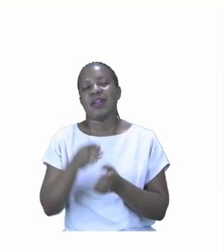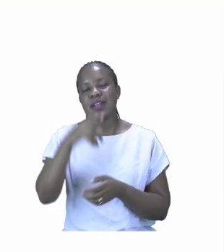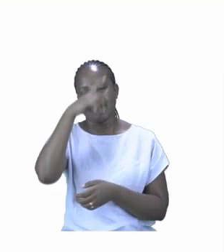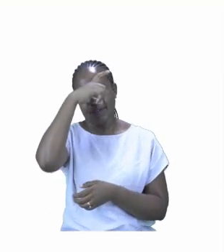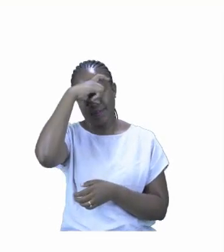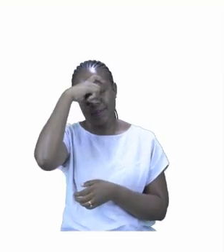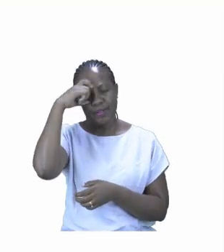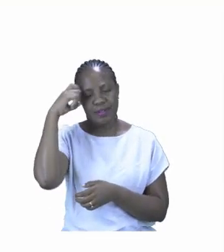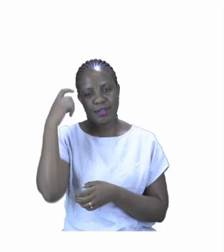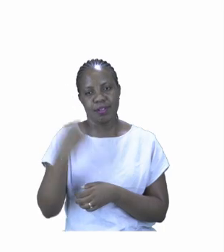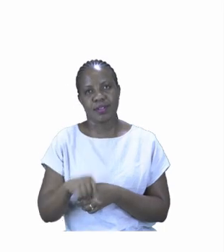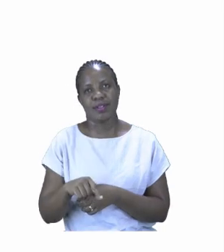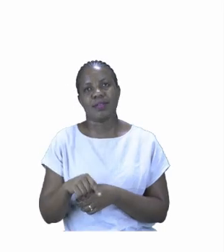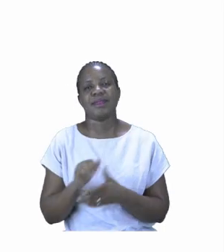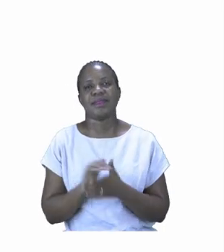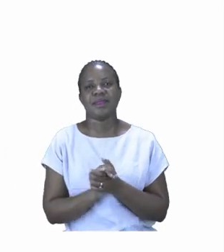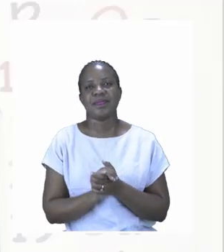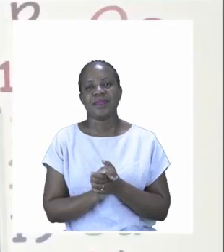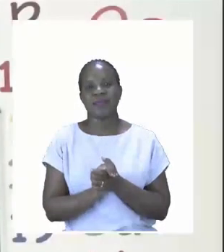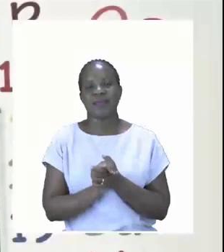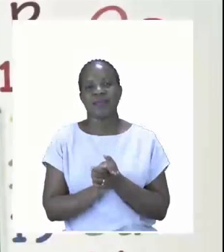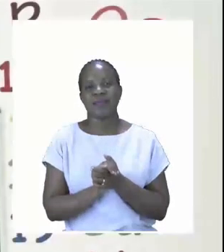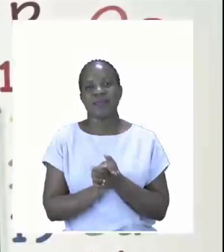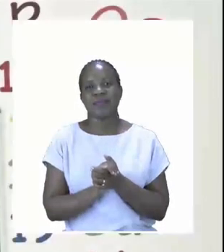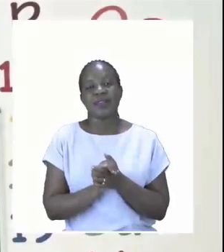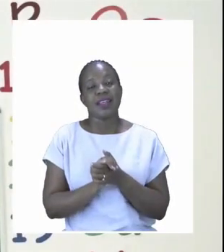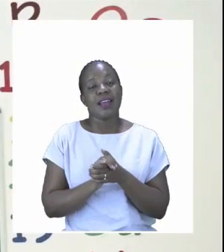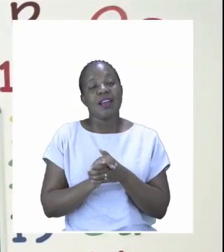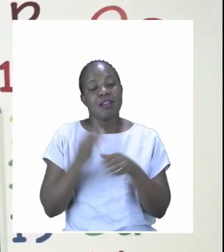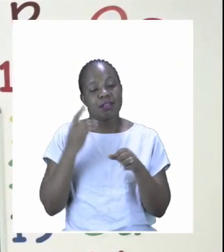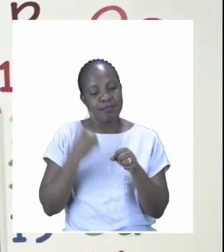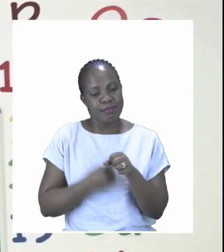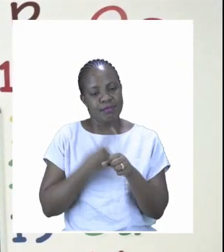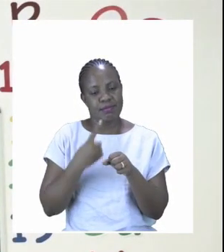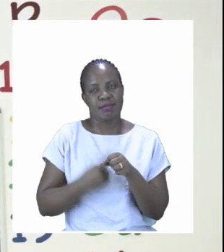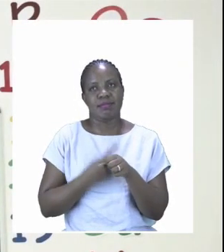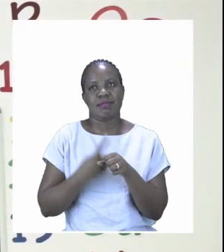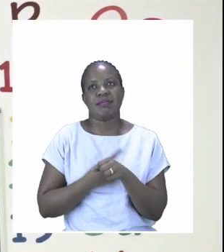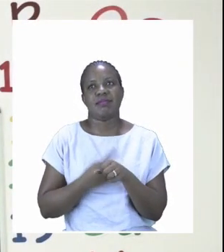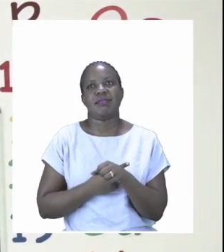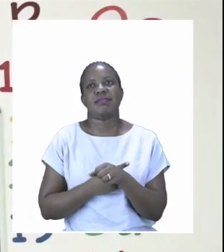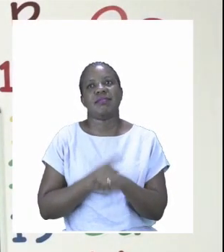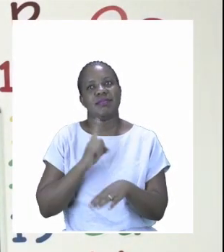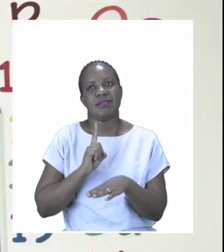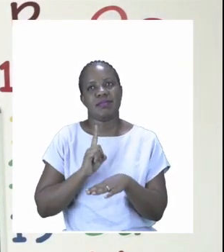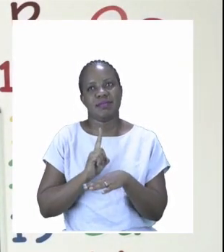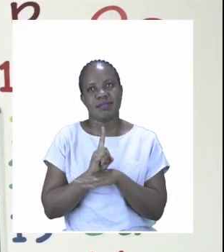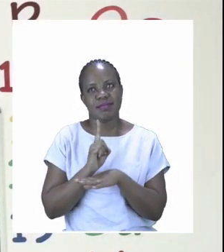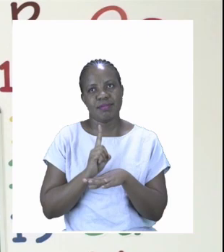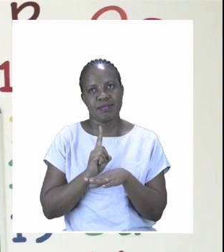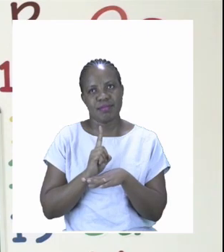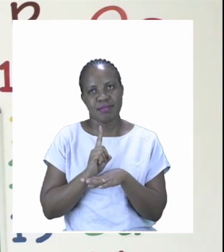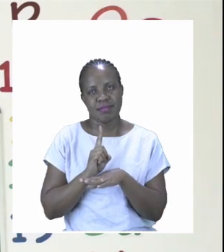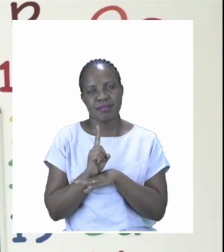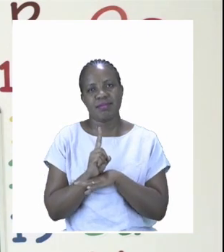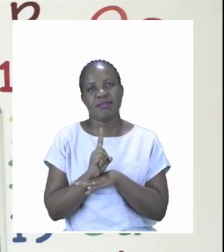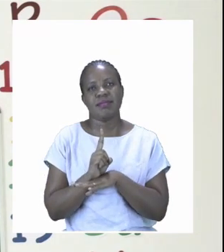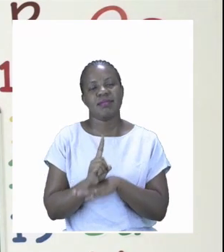Summer. And before we get into any lessons, grade 3s, it's very important for us